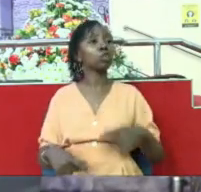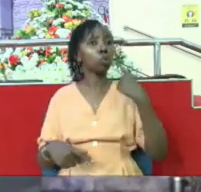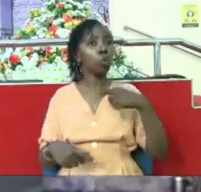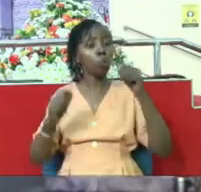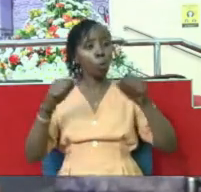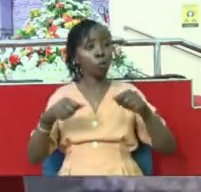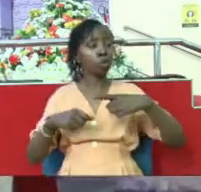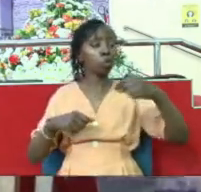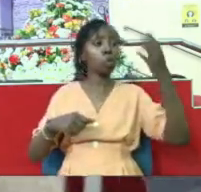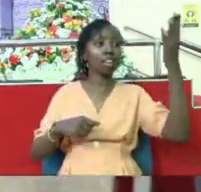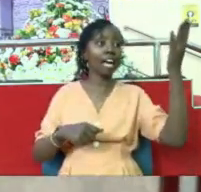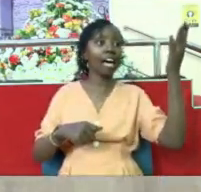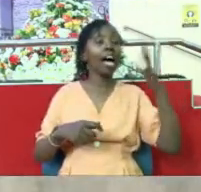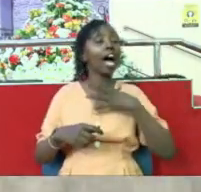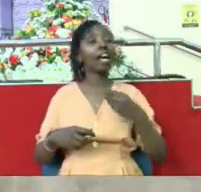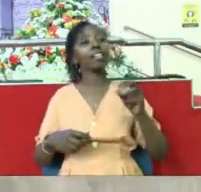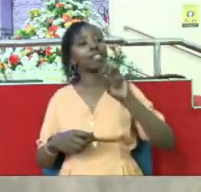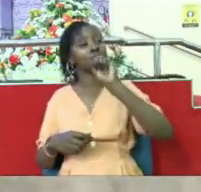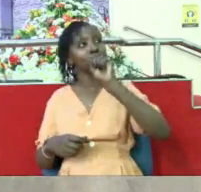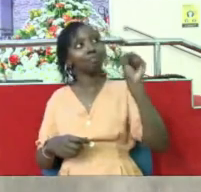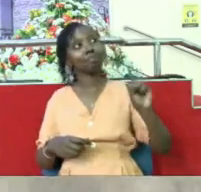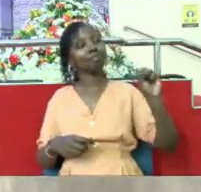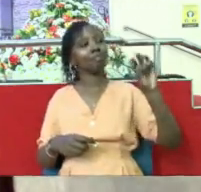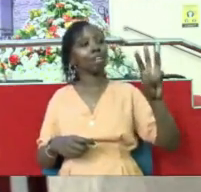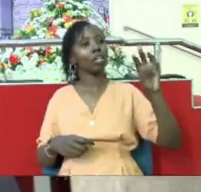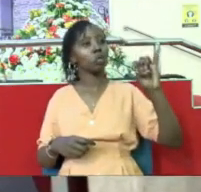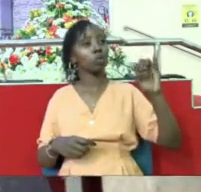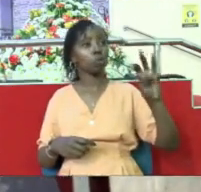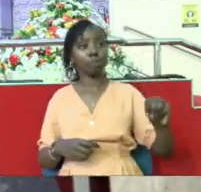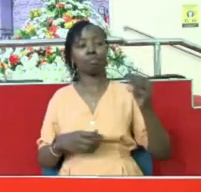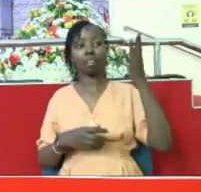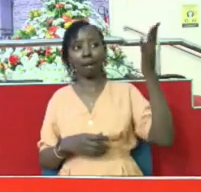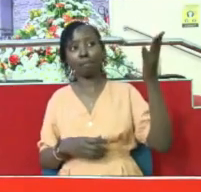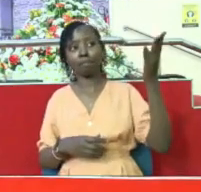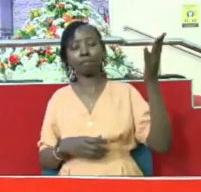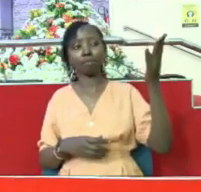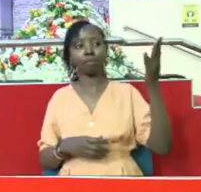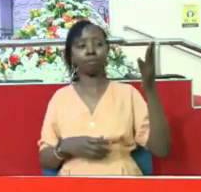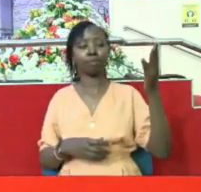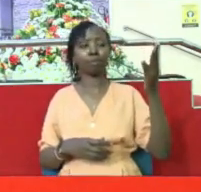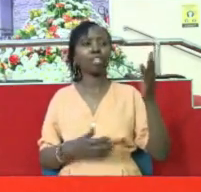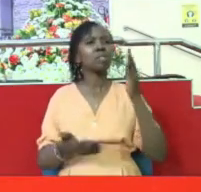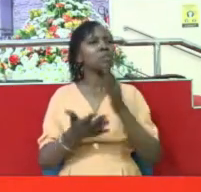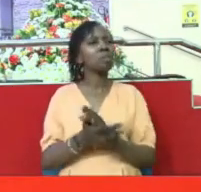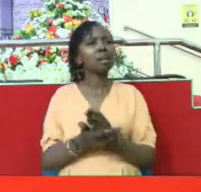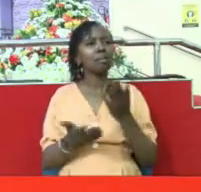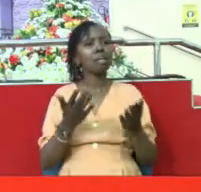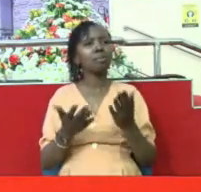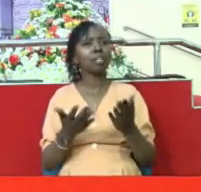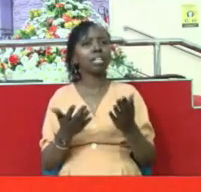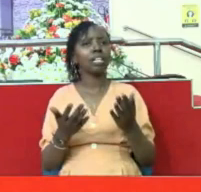are blessing somebody else who can have children there. Because some of you will not have children.